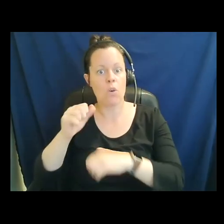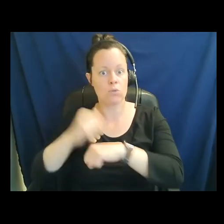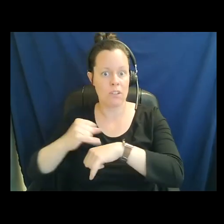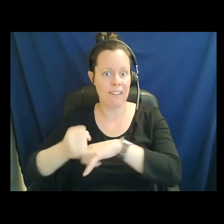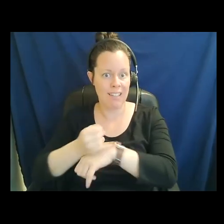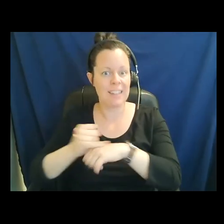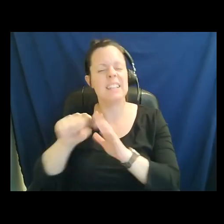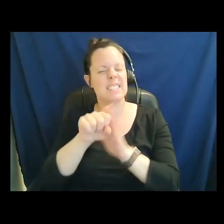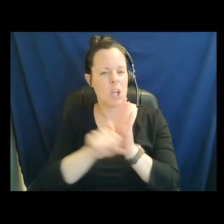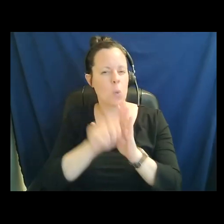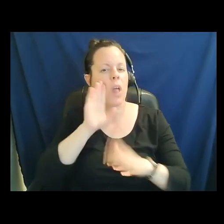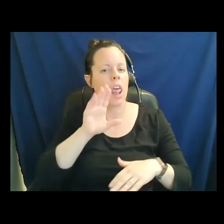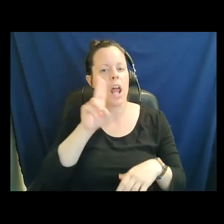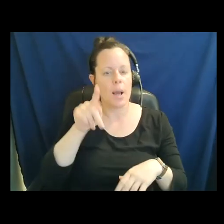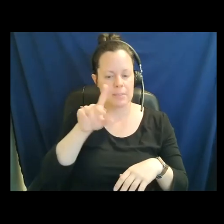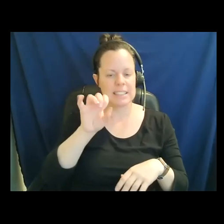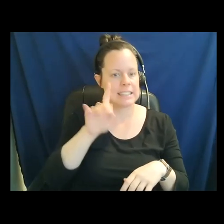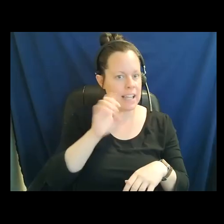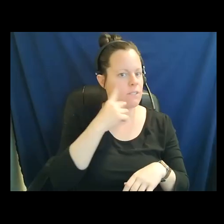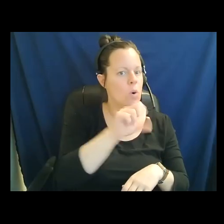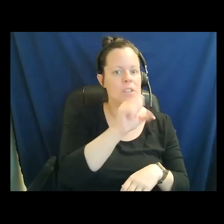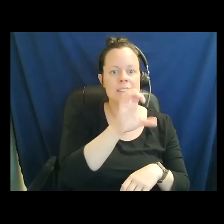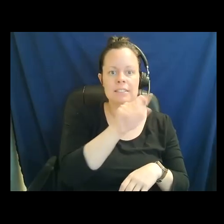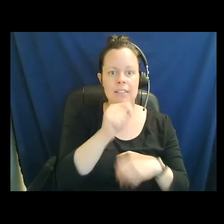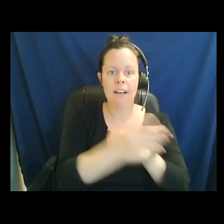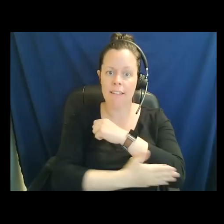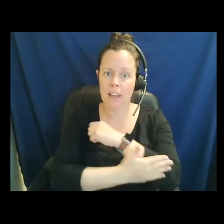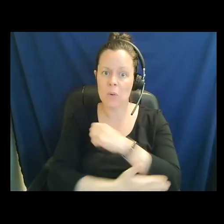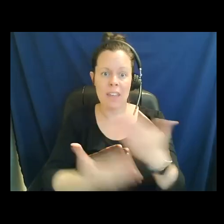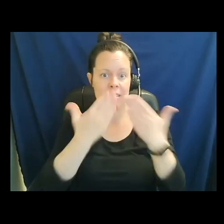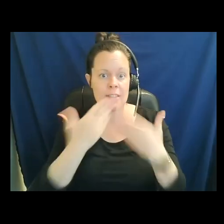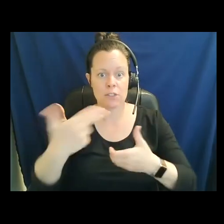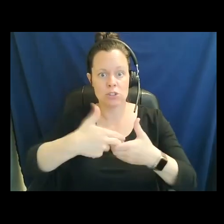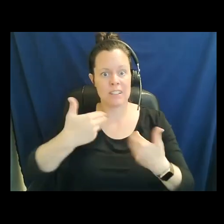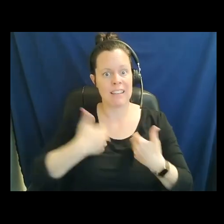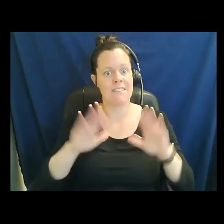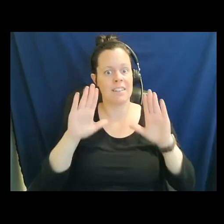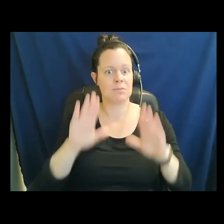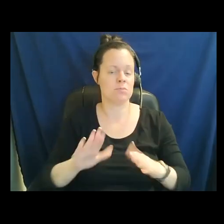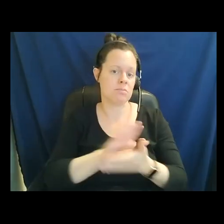the weekend for Scott County. Thank you all for joining us, and have a nice end of your week and weekend.